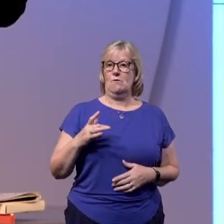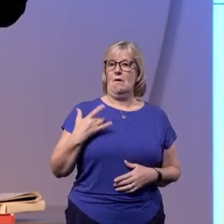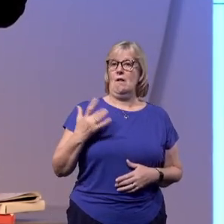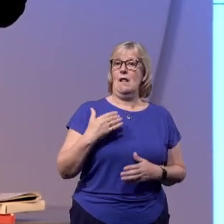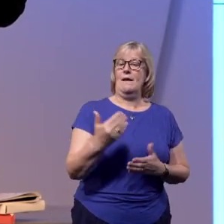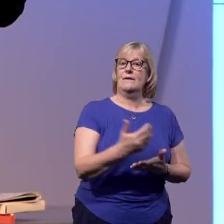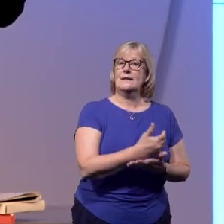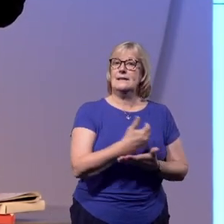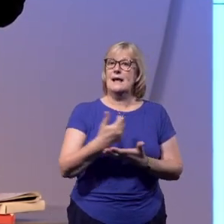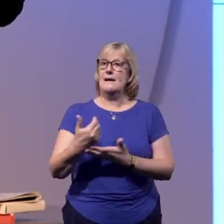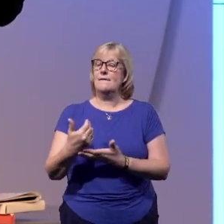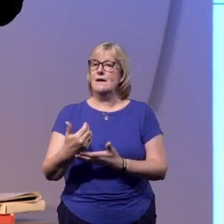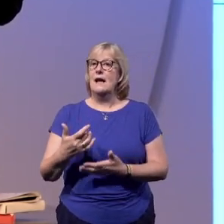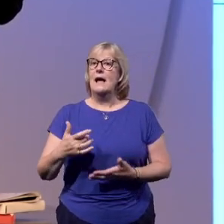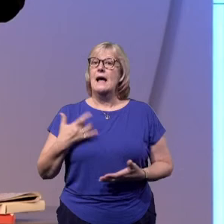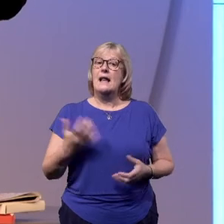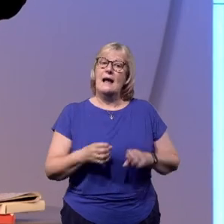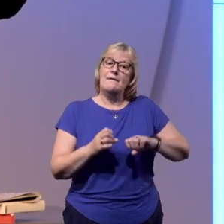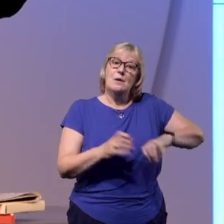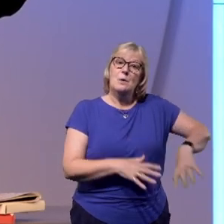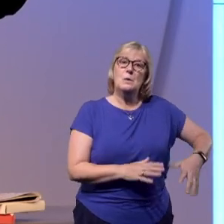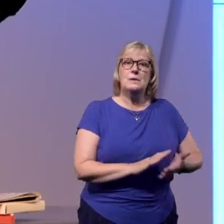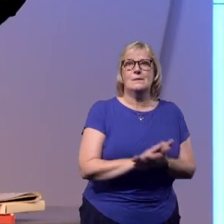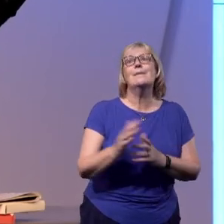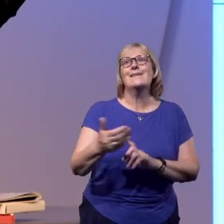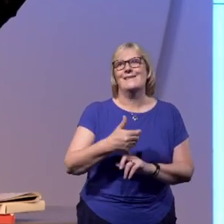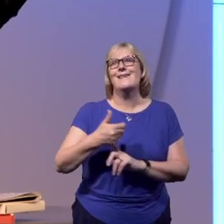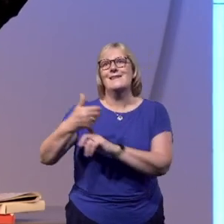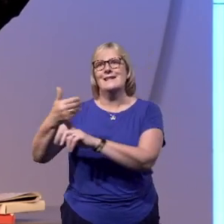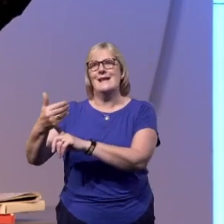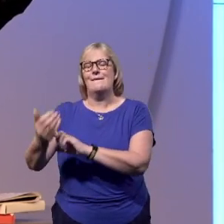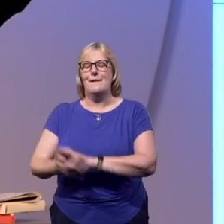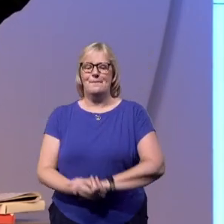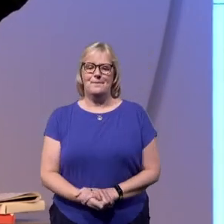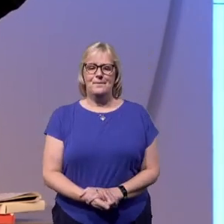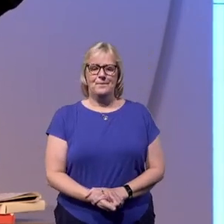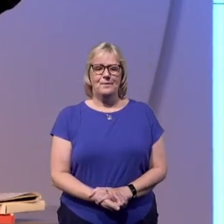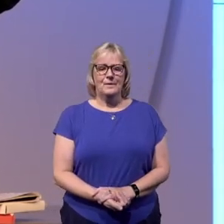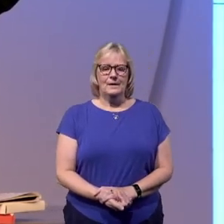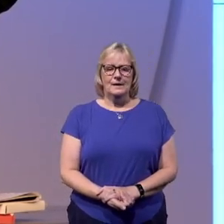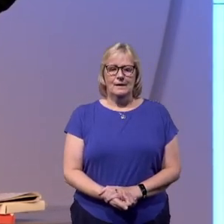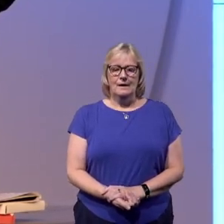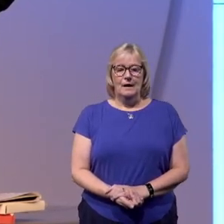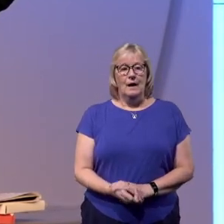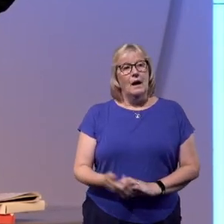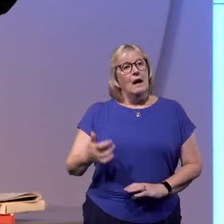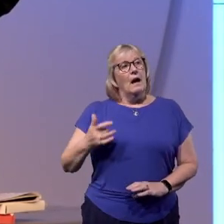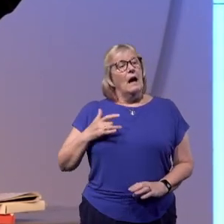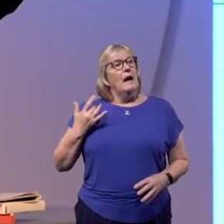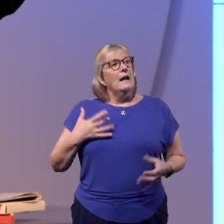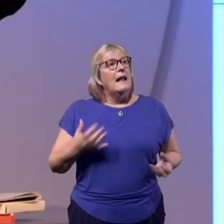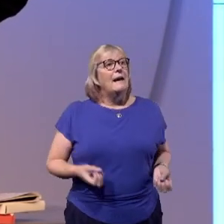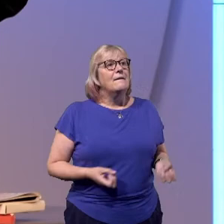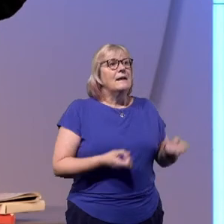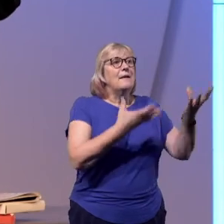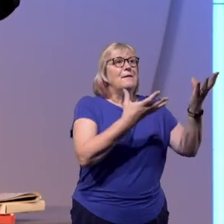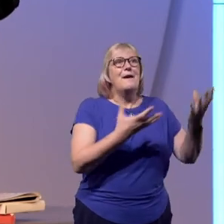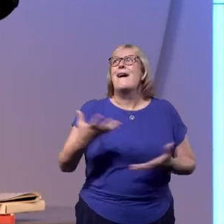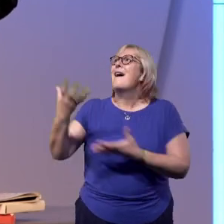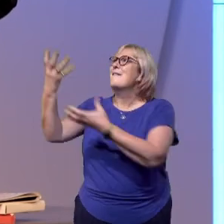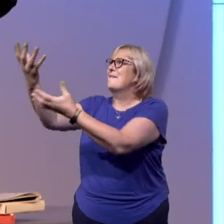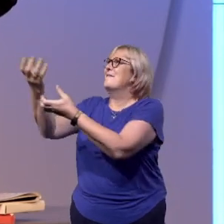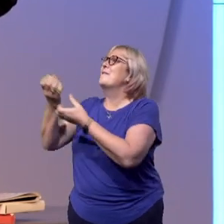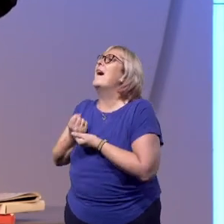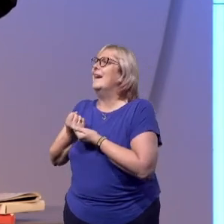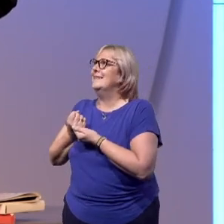it. Whoever loses their life for me in the gospel will save it. It's counterintuitive. As you give your life away, you find it. That's why I do